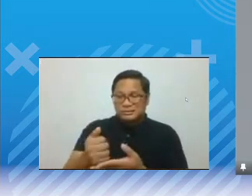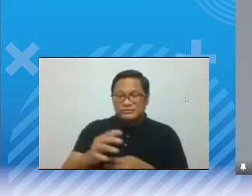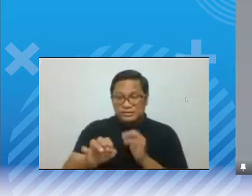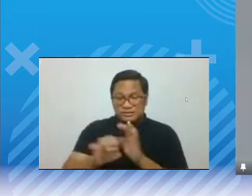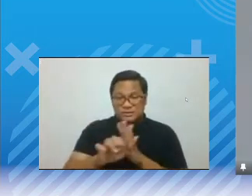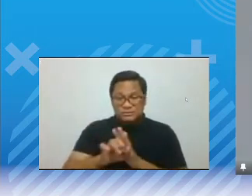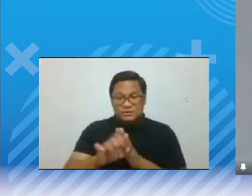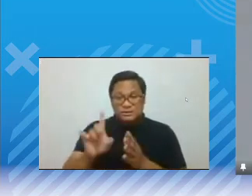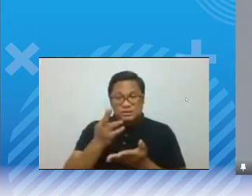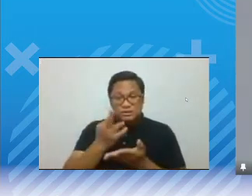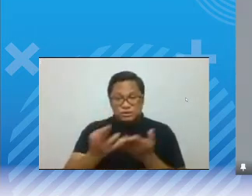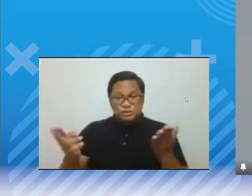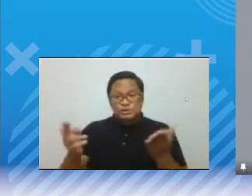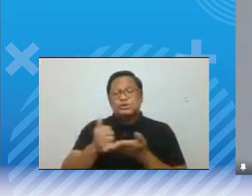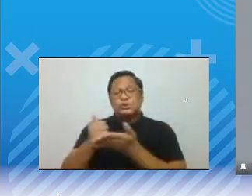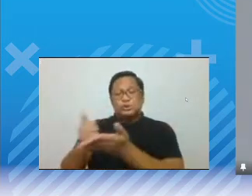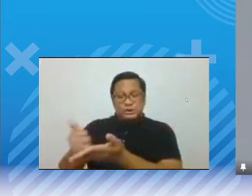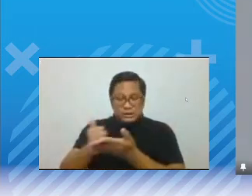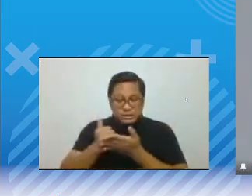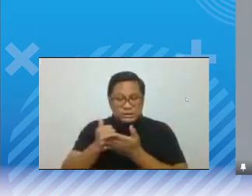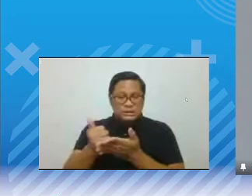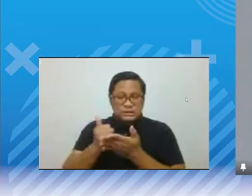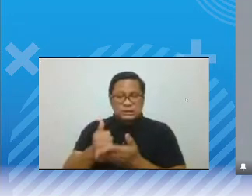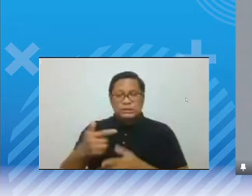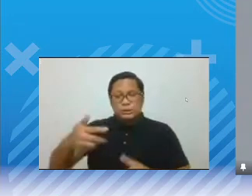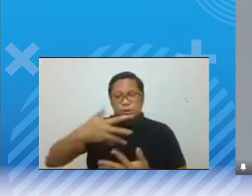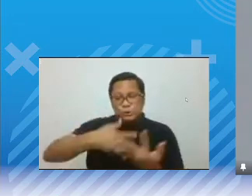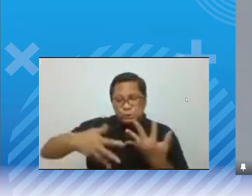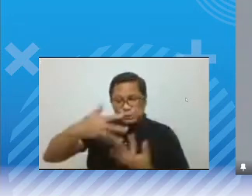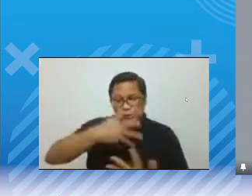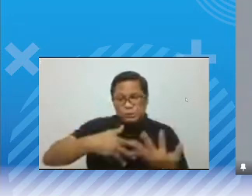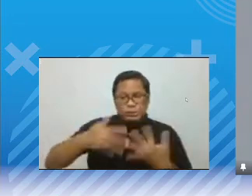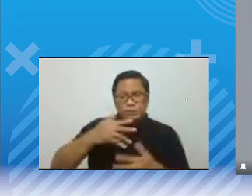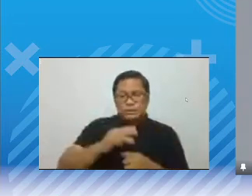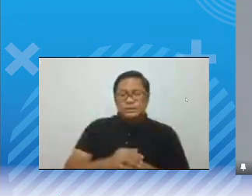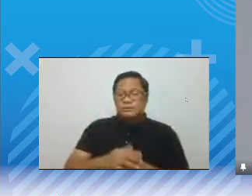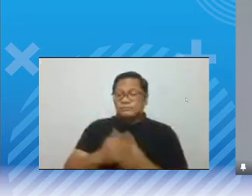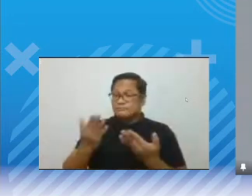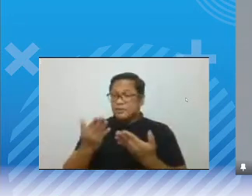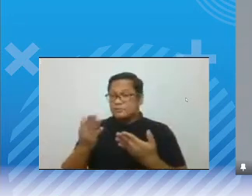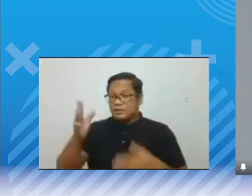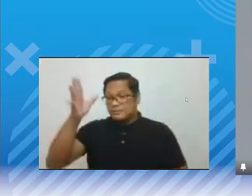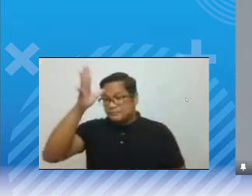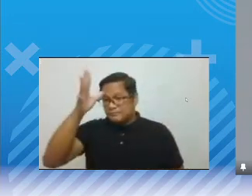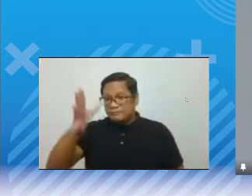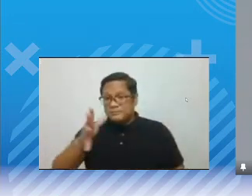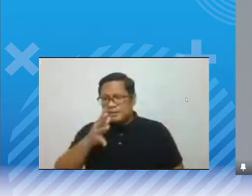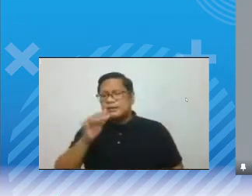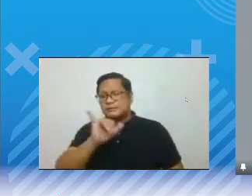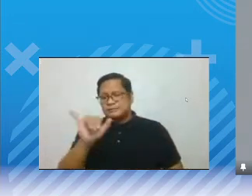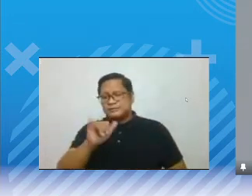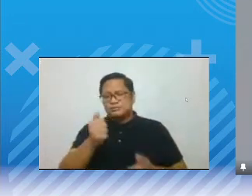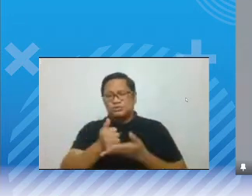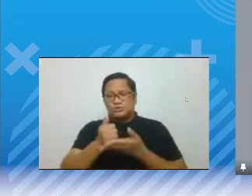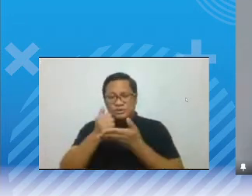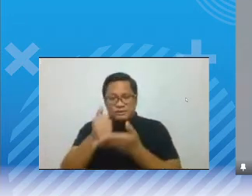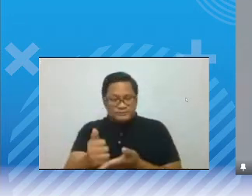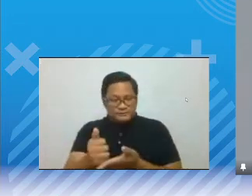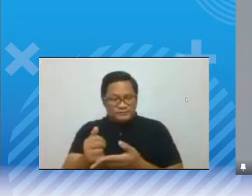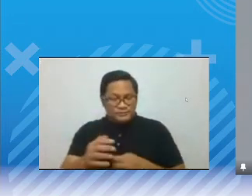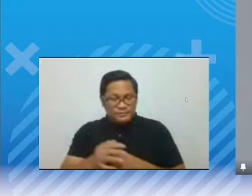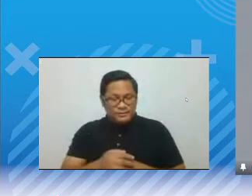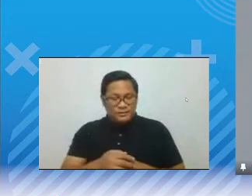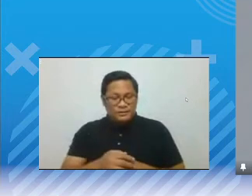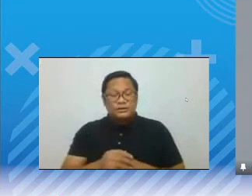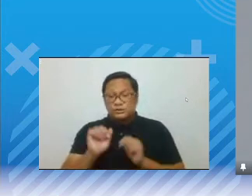kids could help each other, and probably the parents could also help each other, so they could so